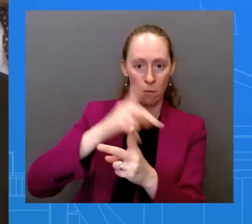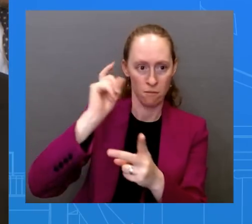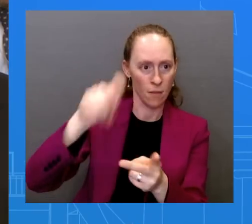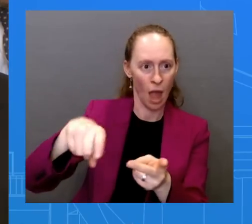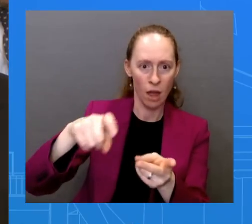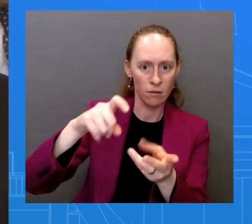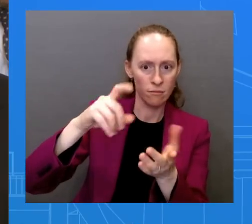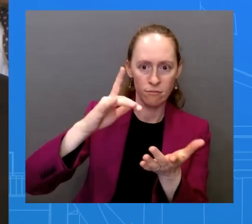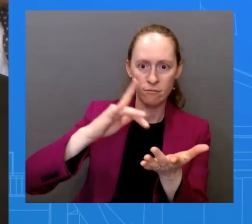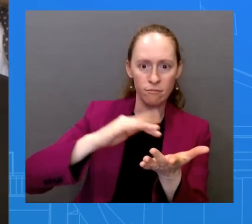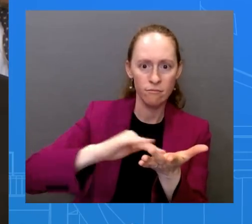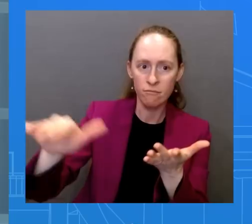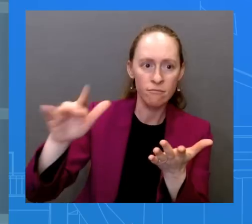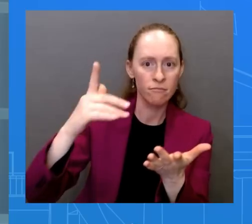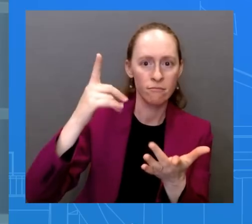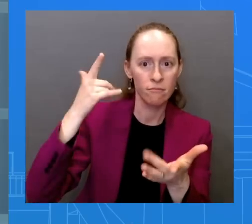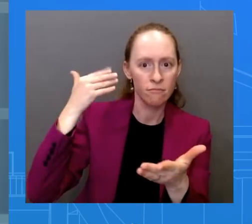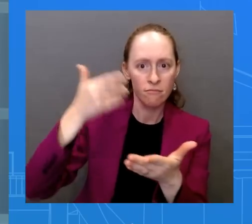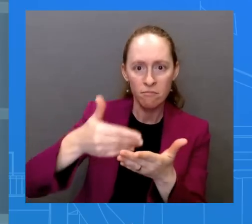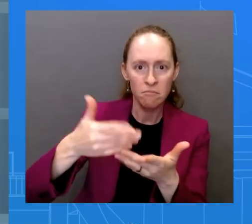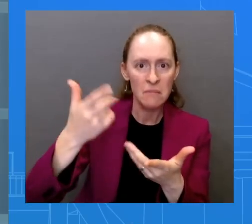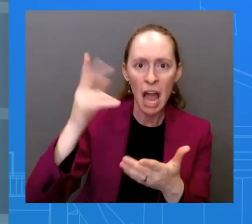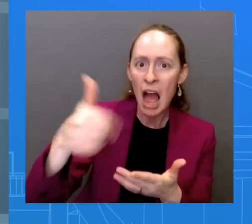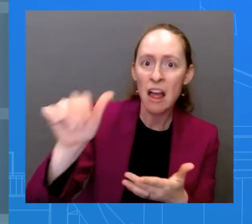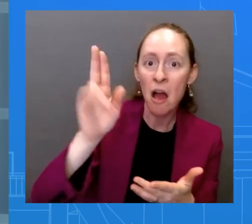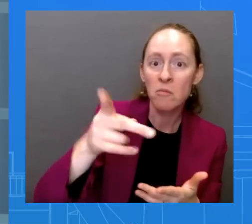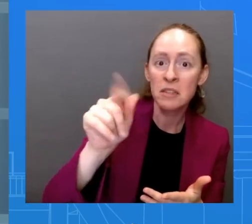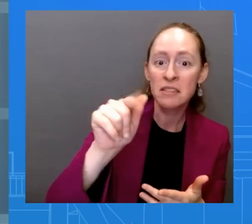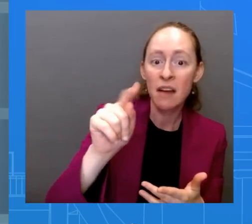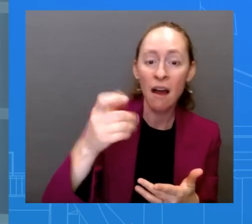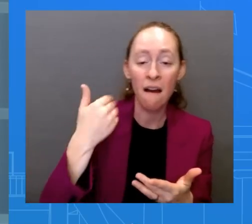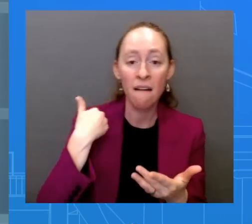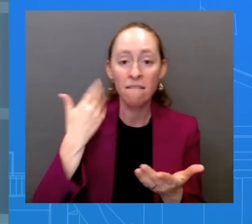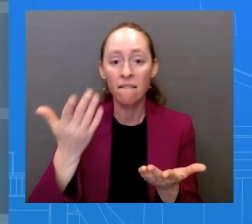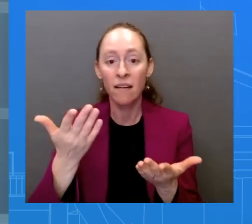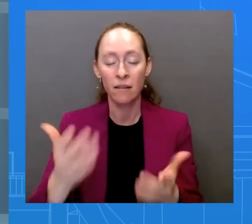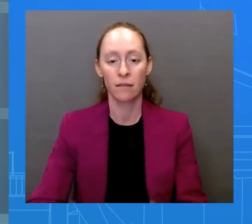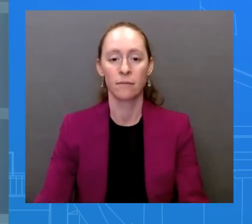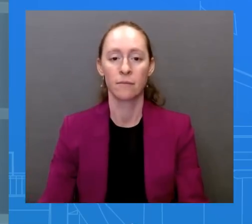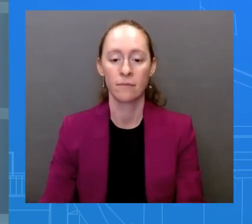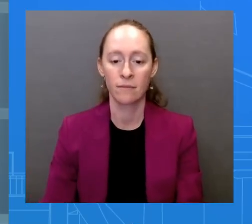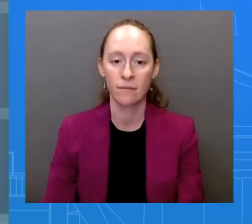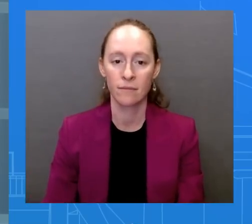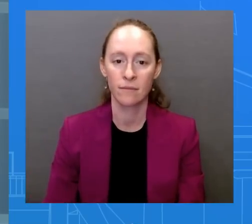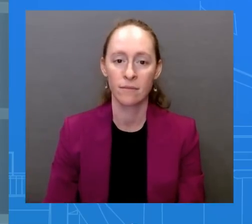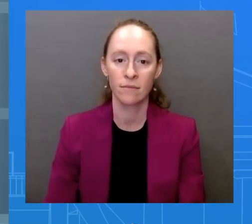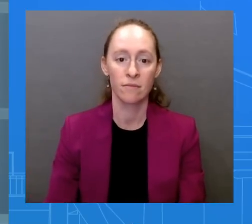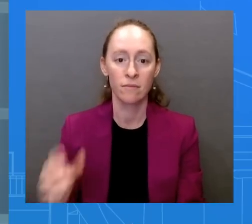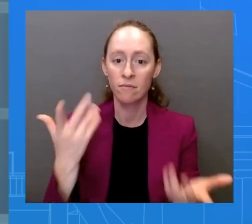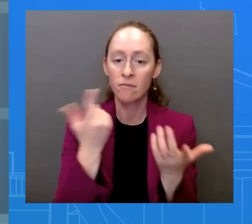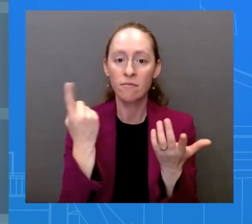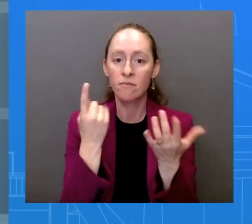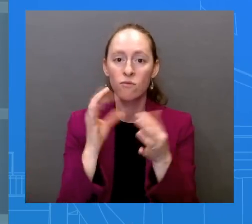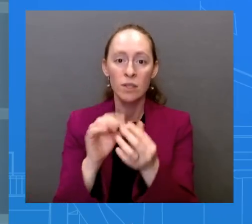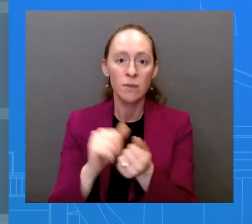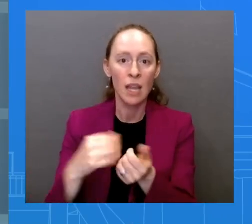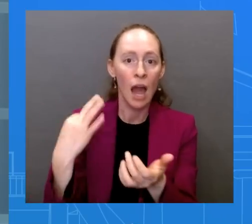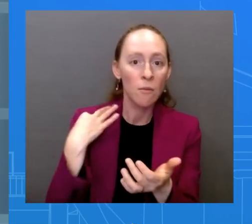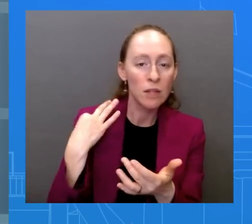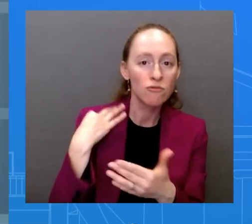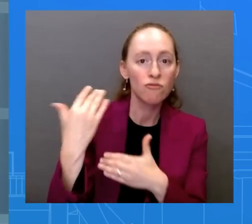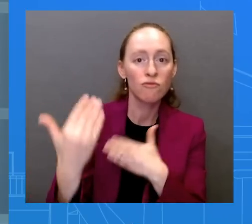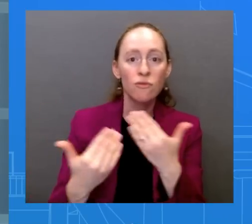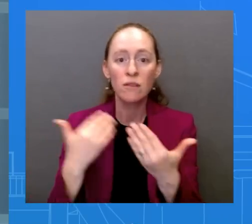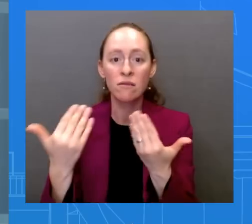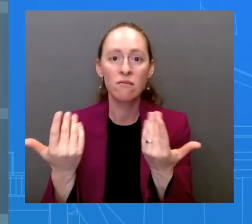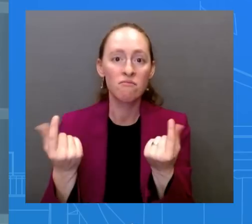be. We'll have something to share on that very, very soon, on the application process and the next steps. Once we